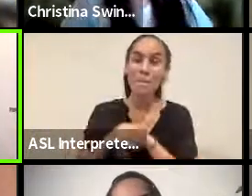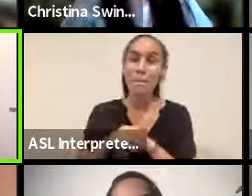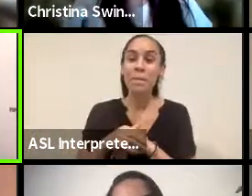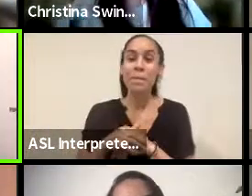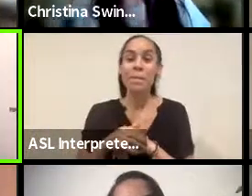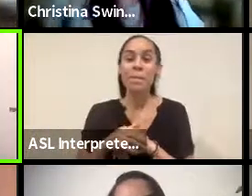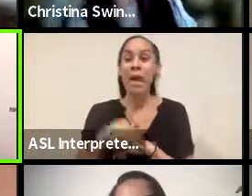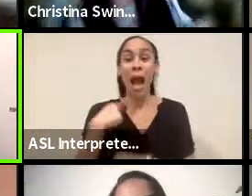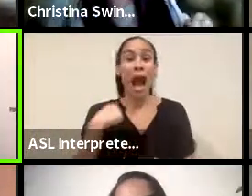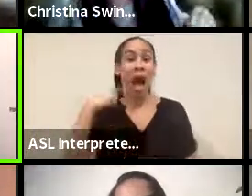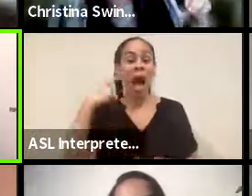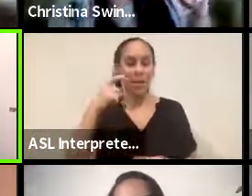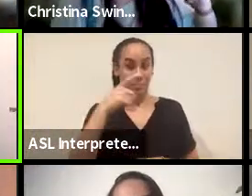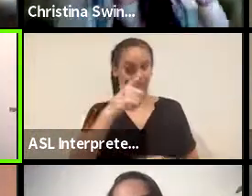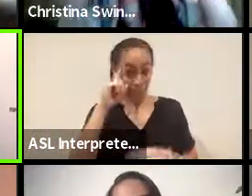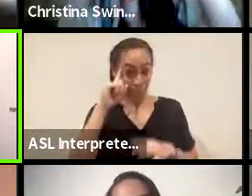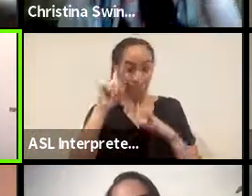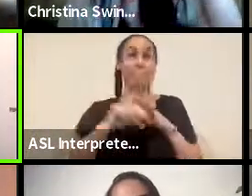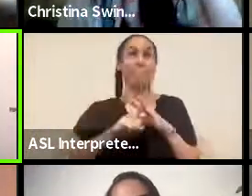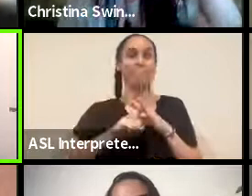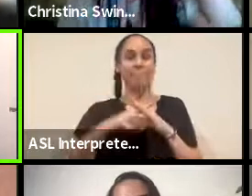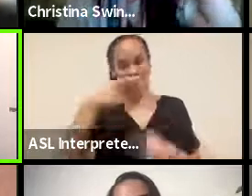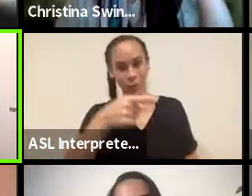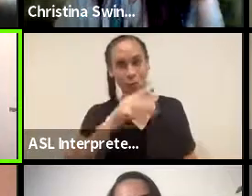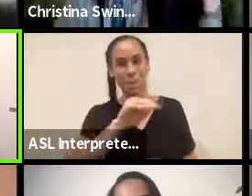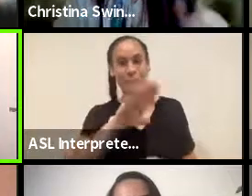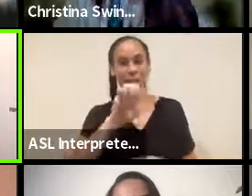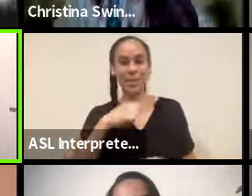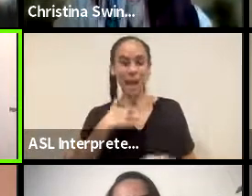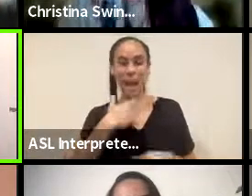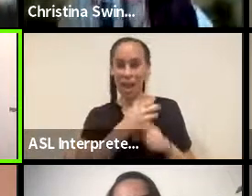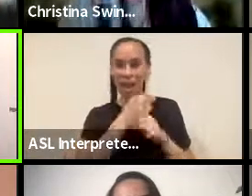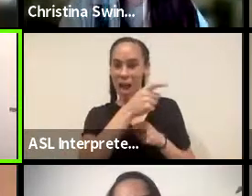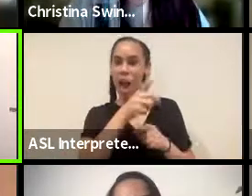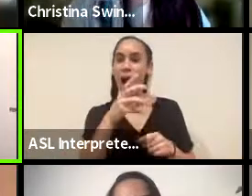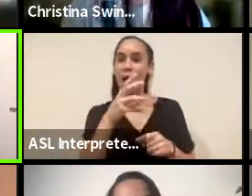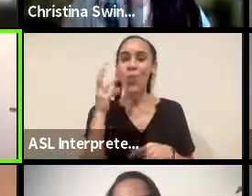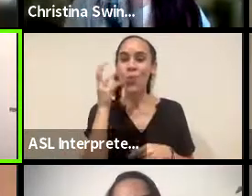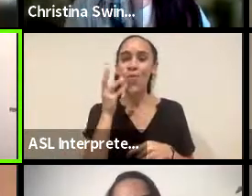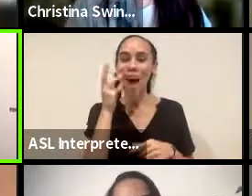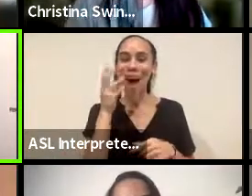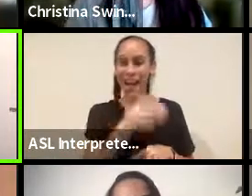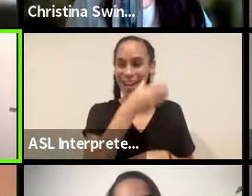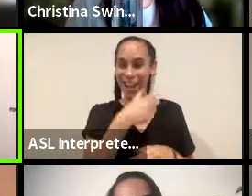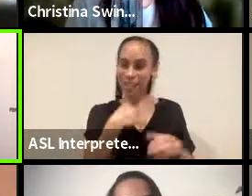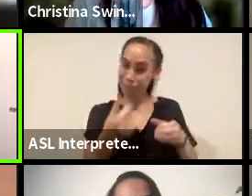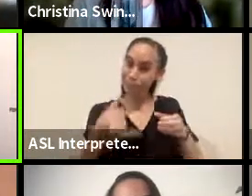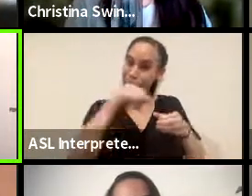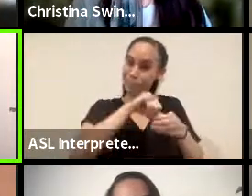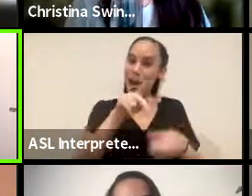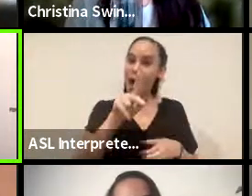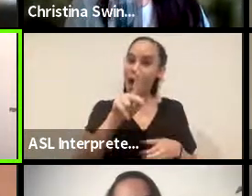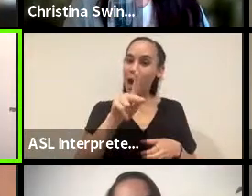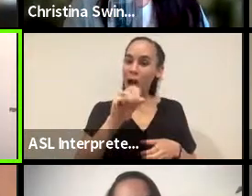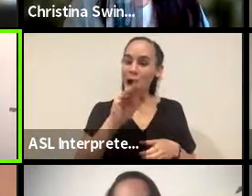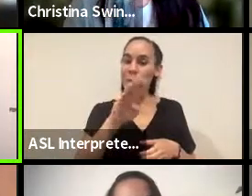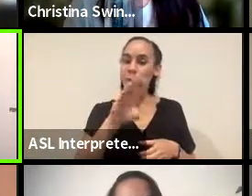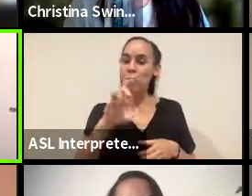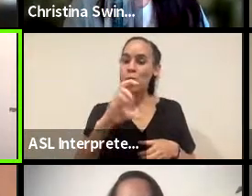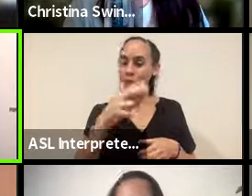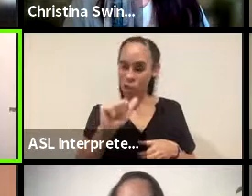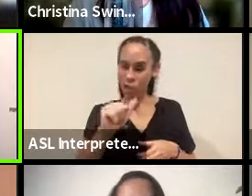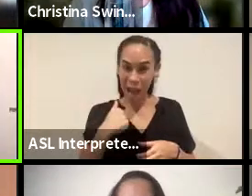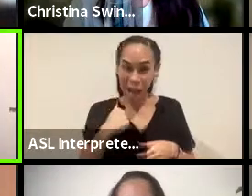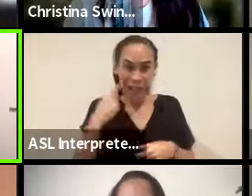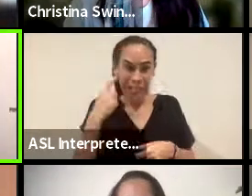thought of you, Melinda, as I pulled out this wine glass and I poured kombucha into it. I've never asked you about this, but I suspect